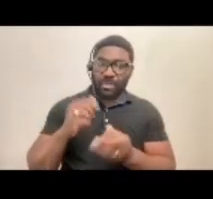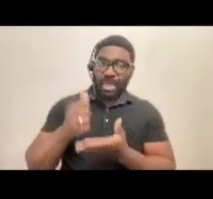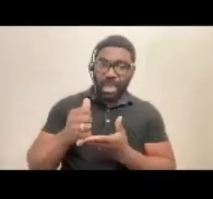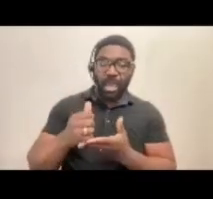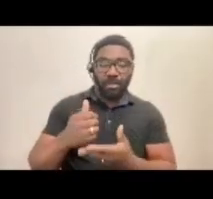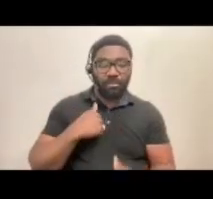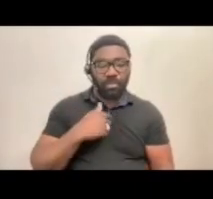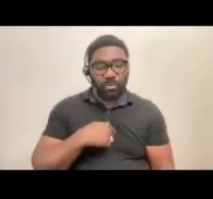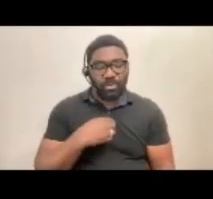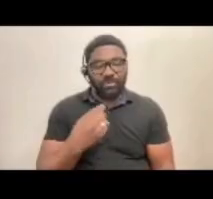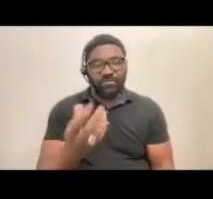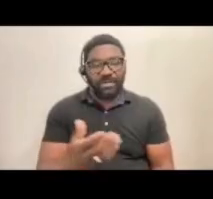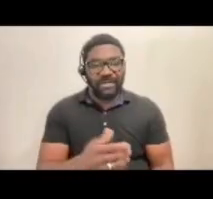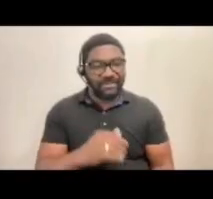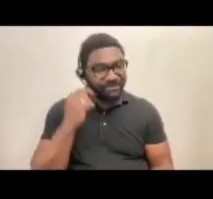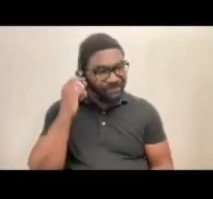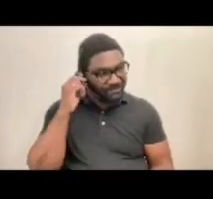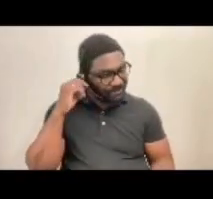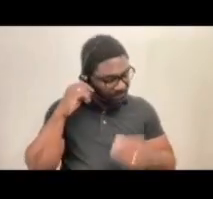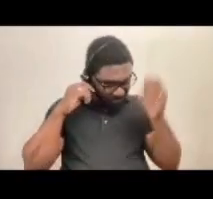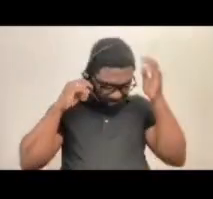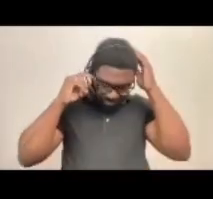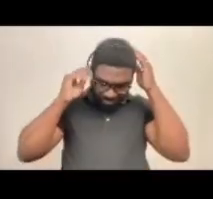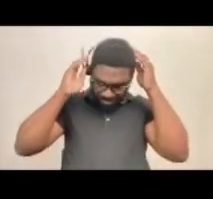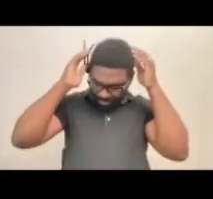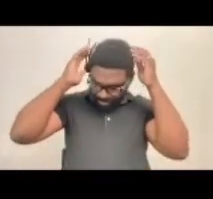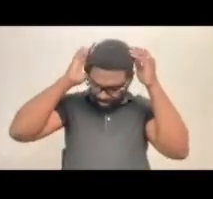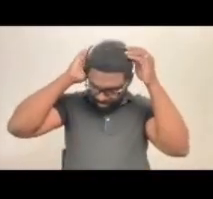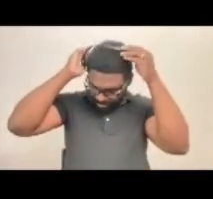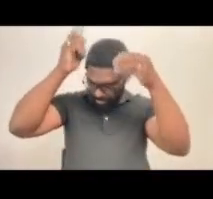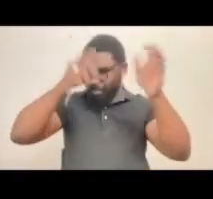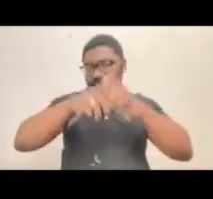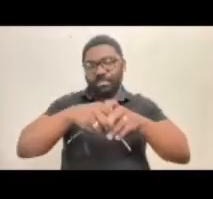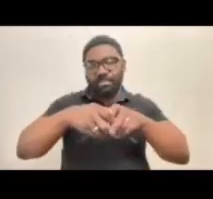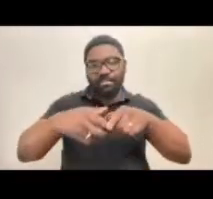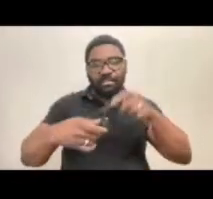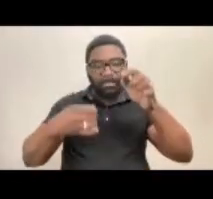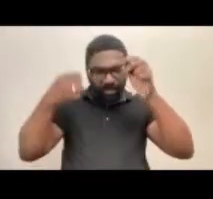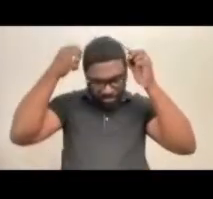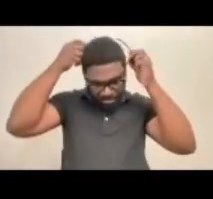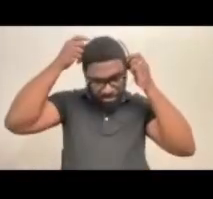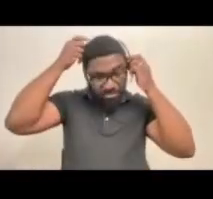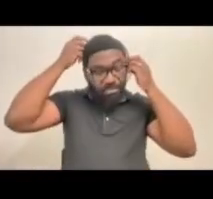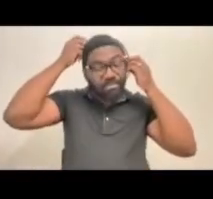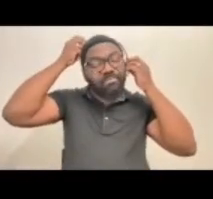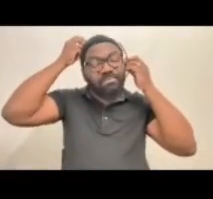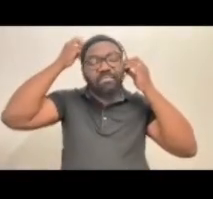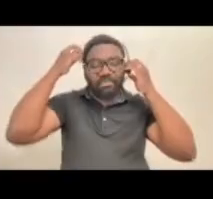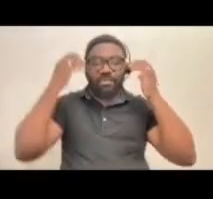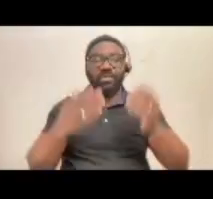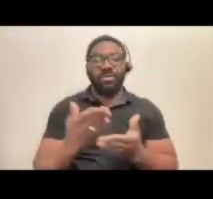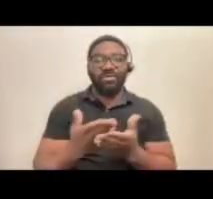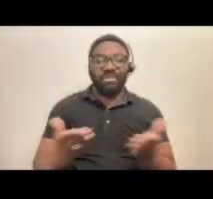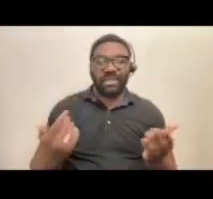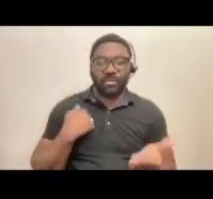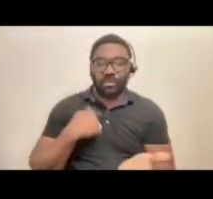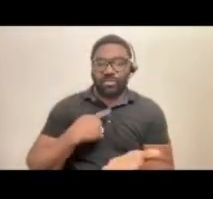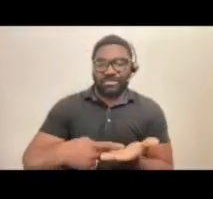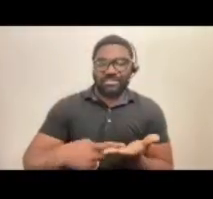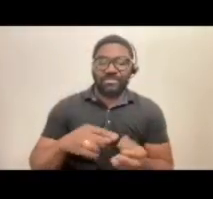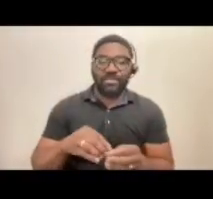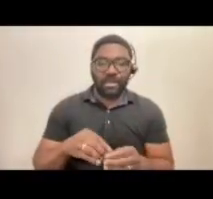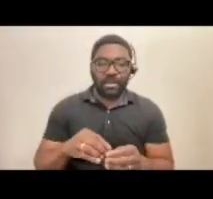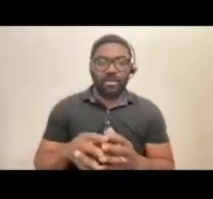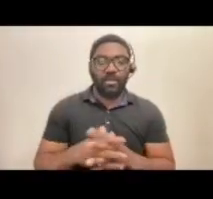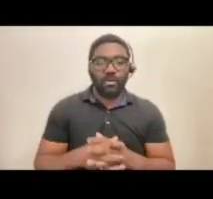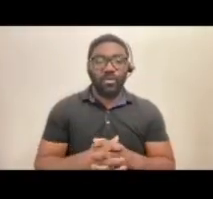real life challenges. So one thing that we're going to hear in the future is we have some significant resources and tools